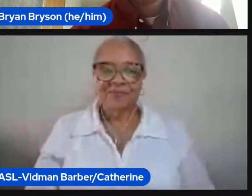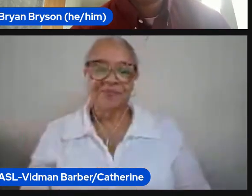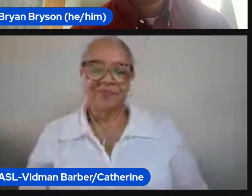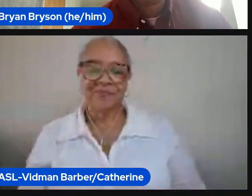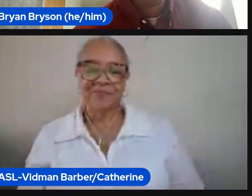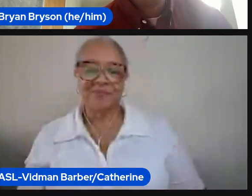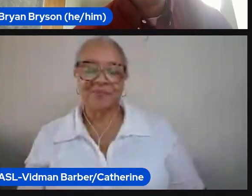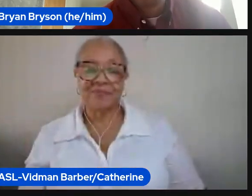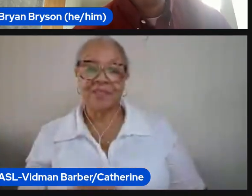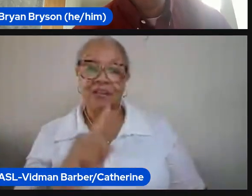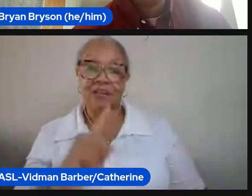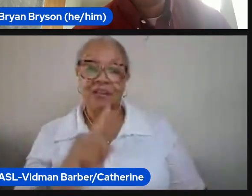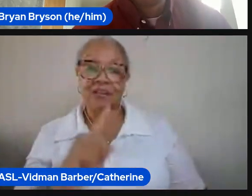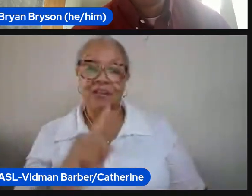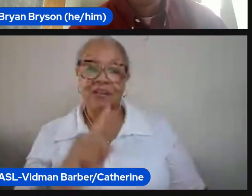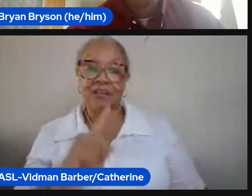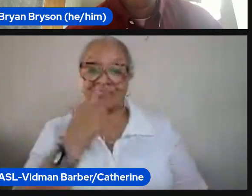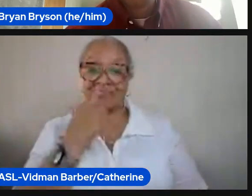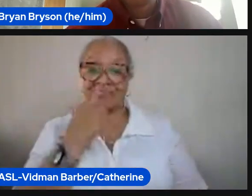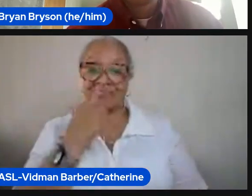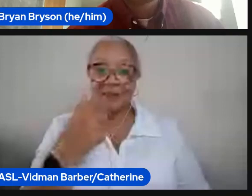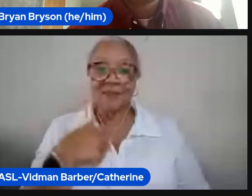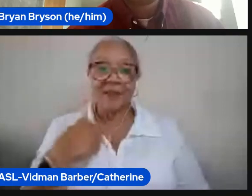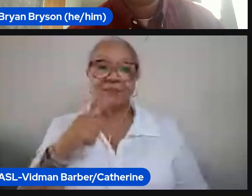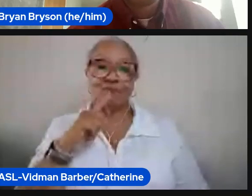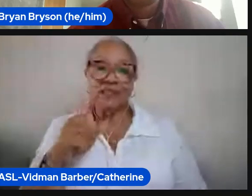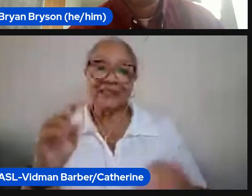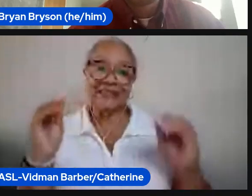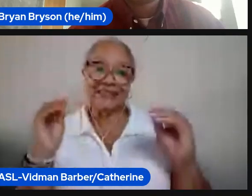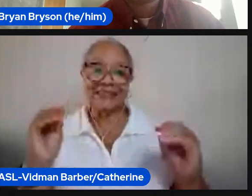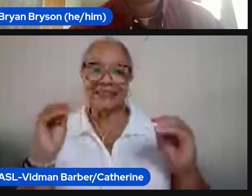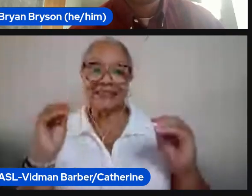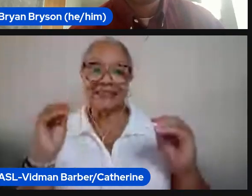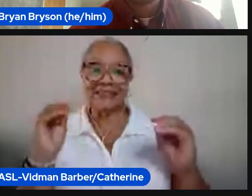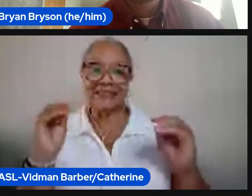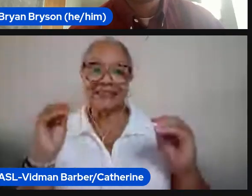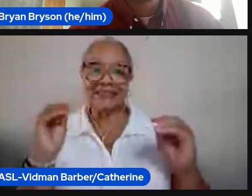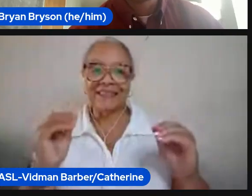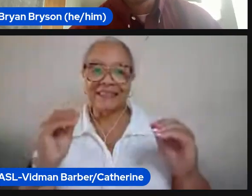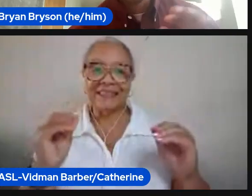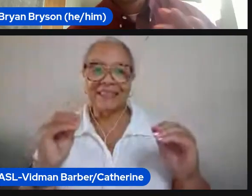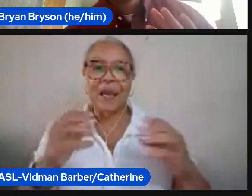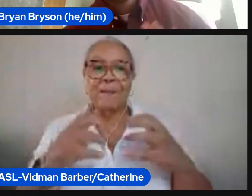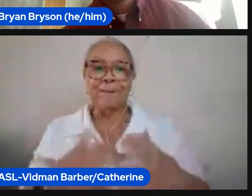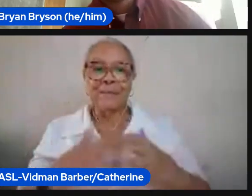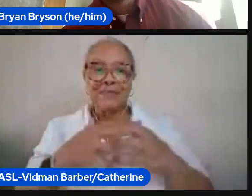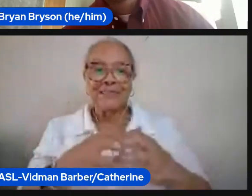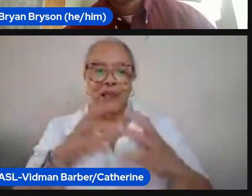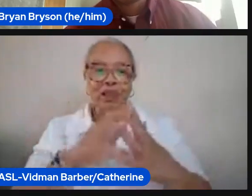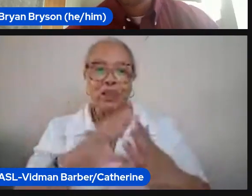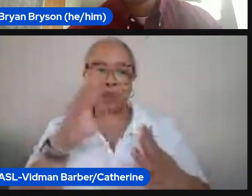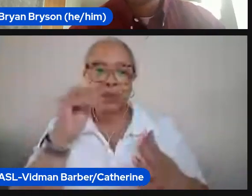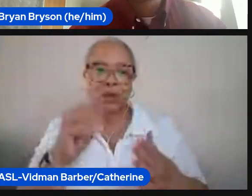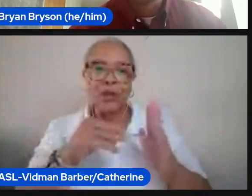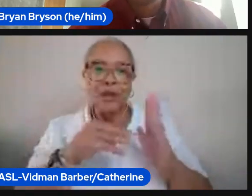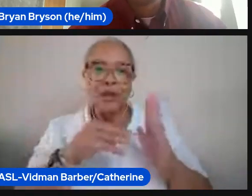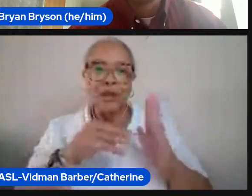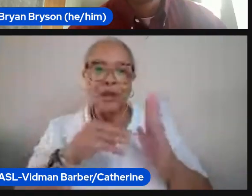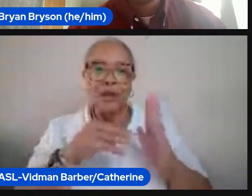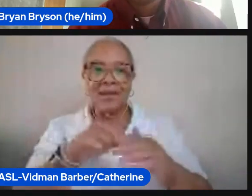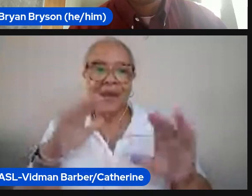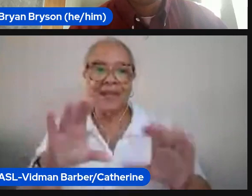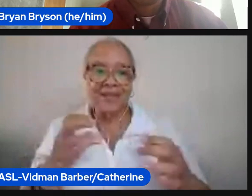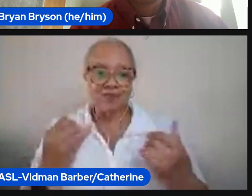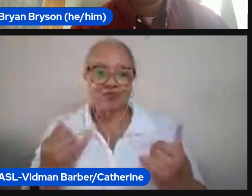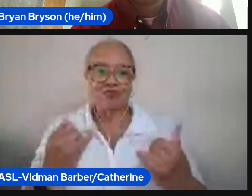So it's really interesting because I'm actually teaching like a machine learning module in my class right